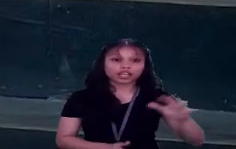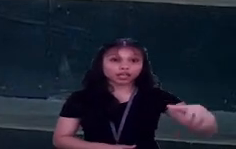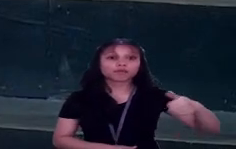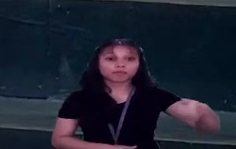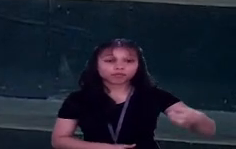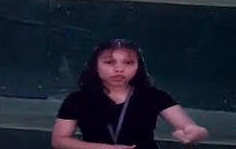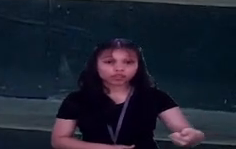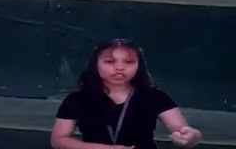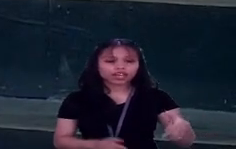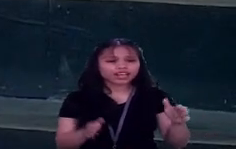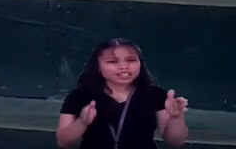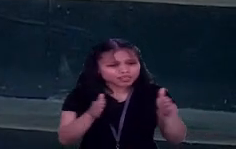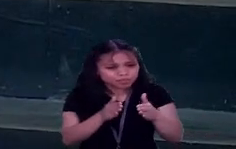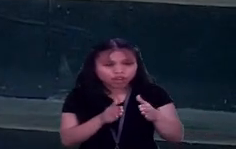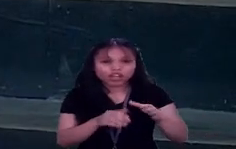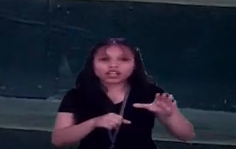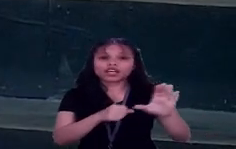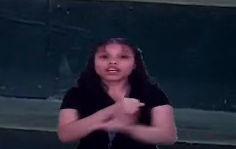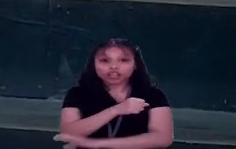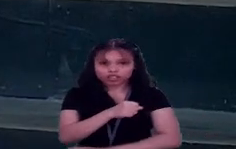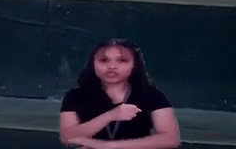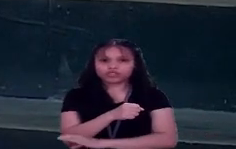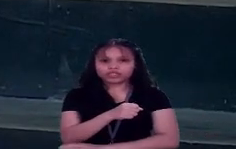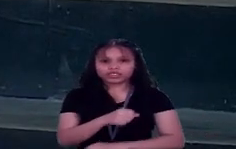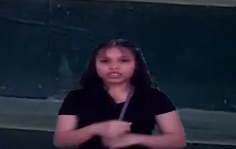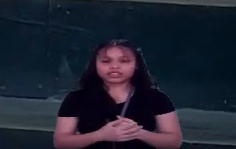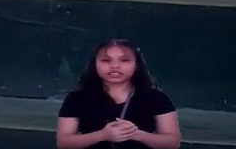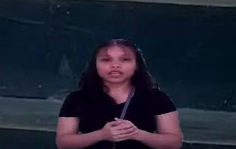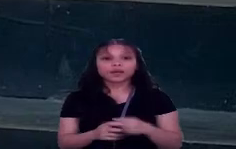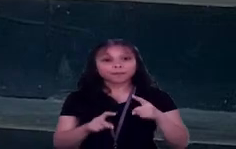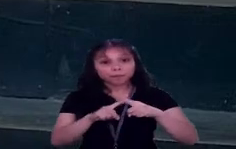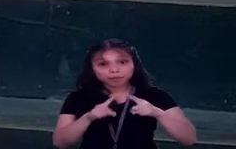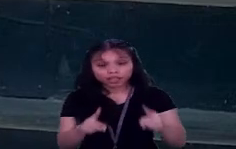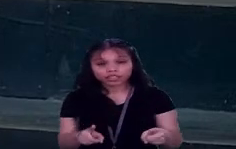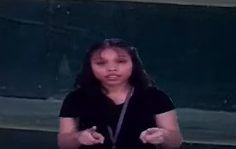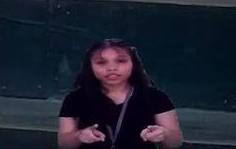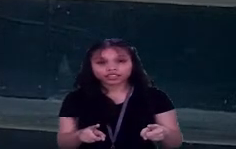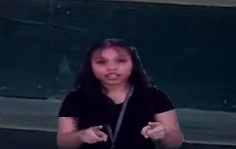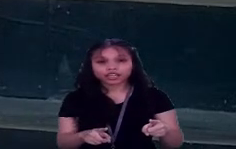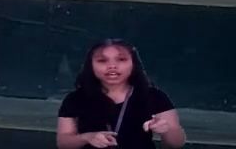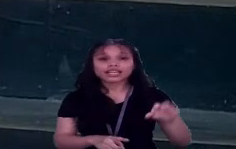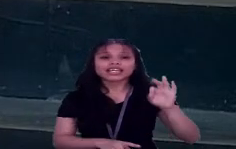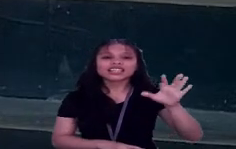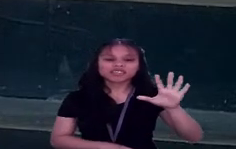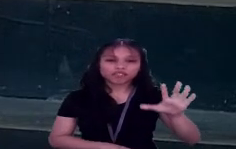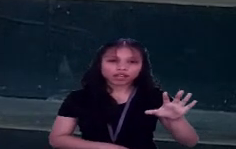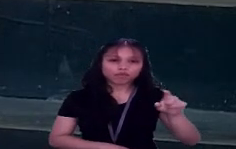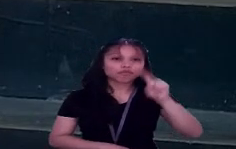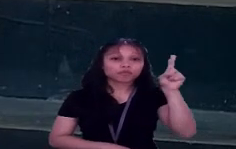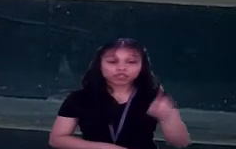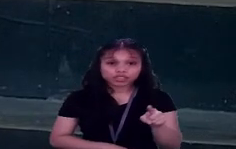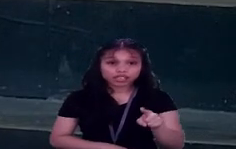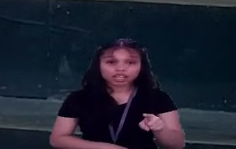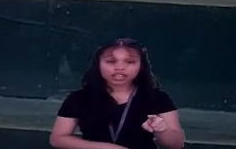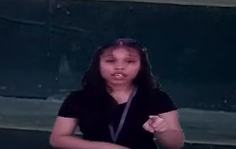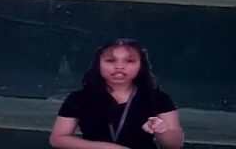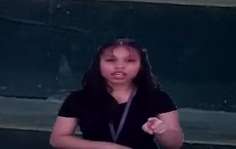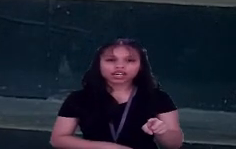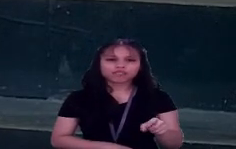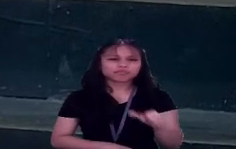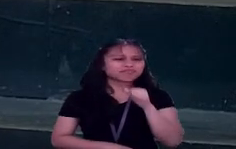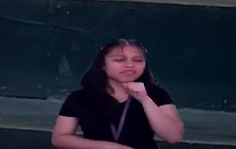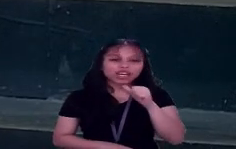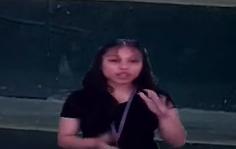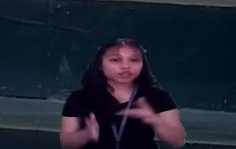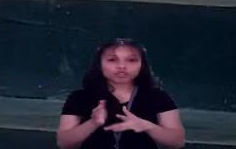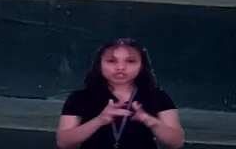Cambodia is a small country. We have only 17 million populations, but 95% of them are Buddhists. Only 3% are Christians.